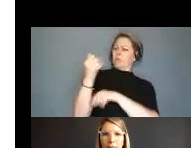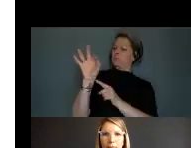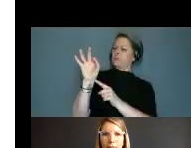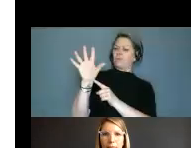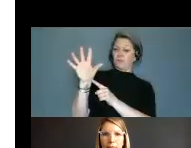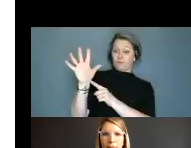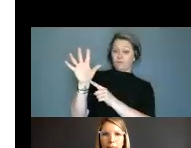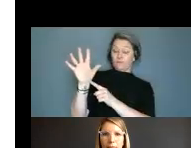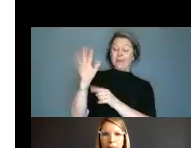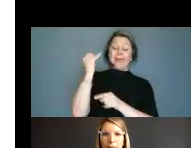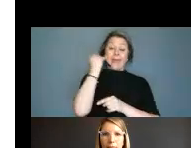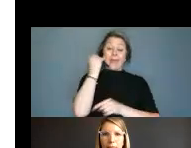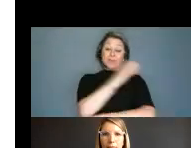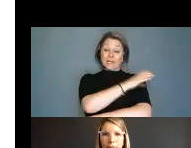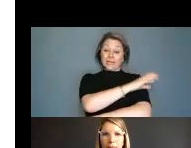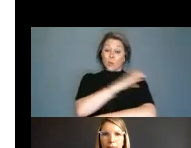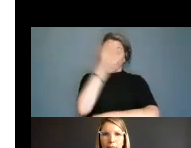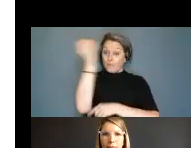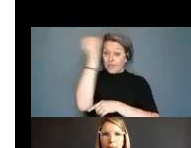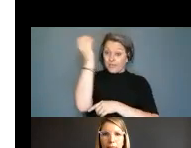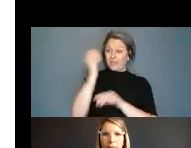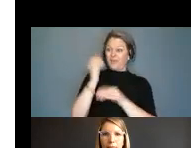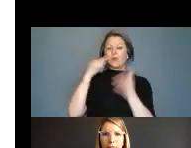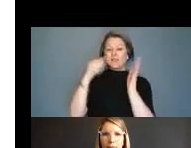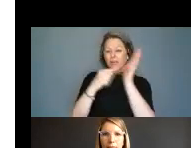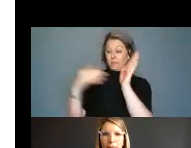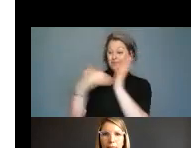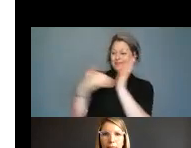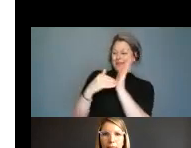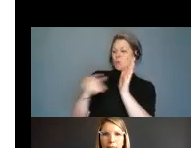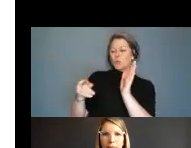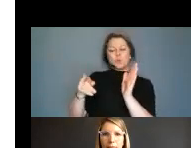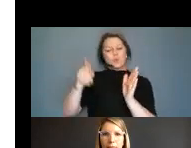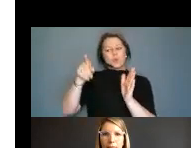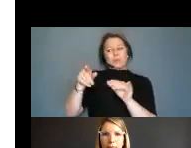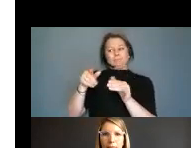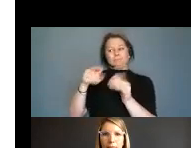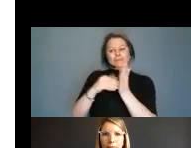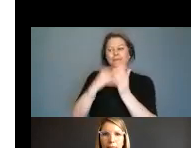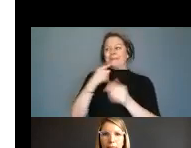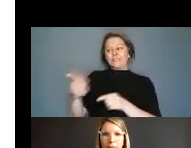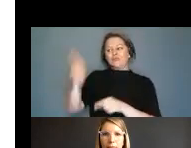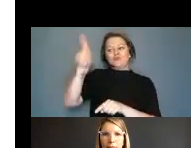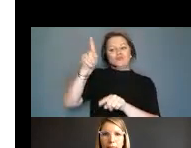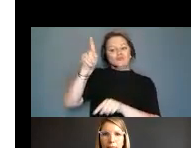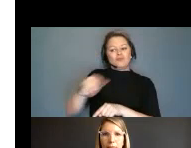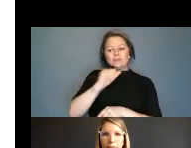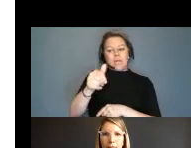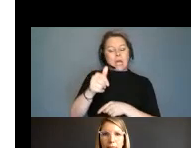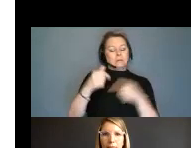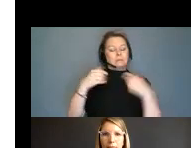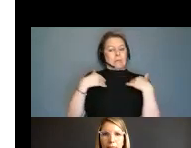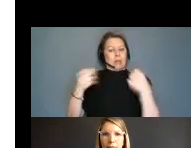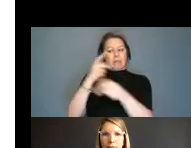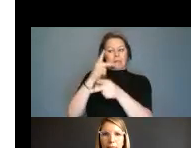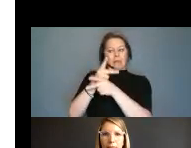it's the clinical opinion of a doctor that a person cannot or shouldn't make a healthcare decision, that physician can document